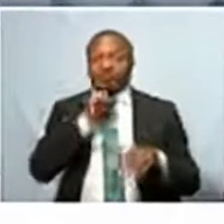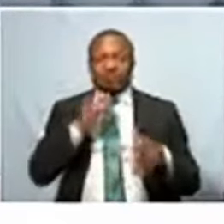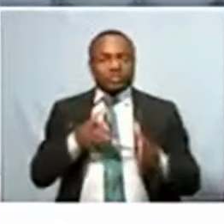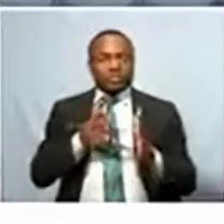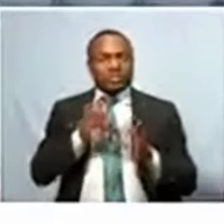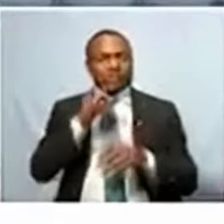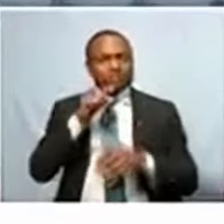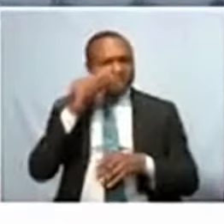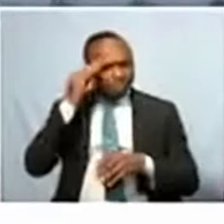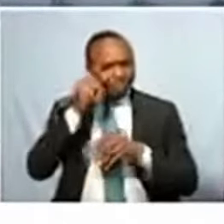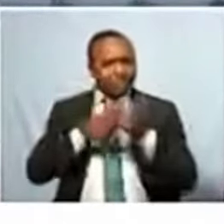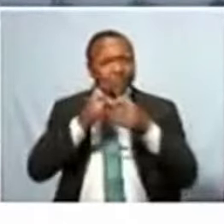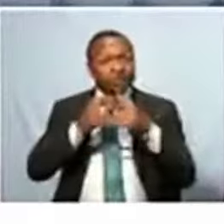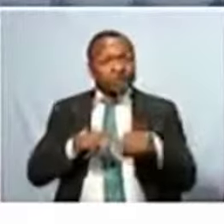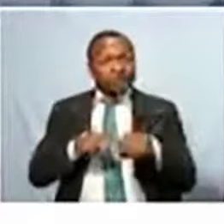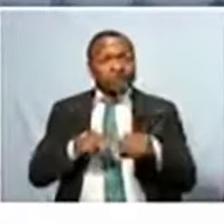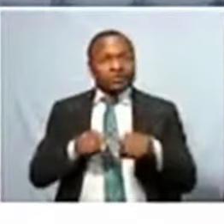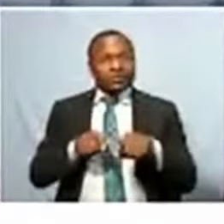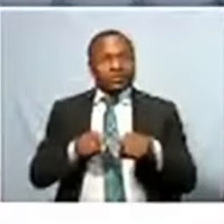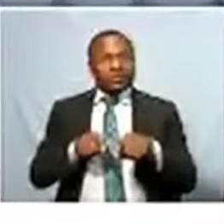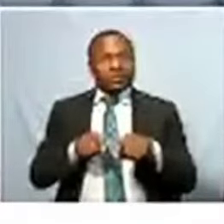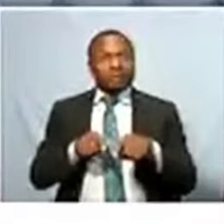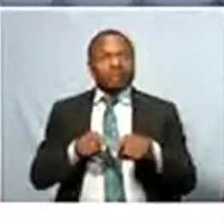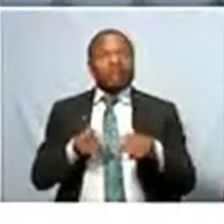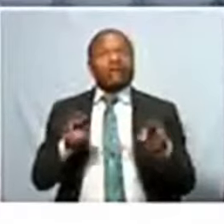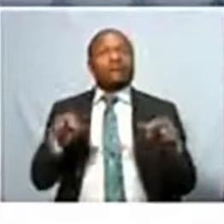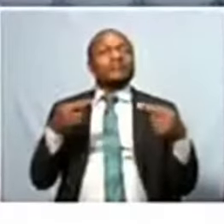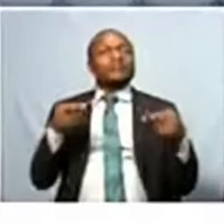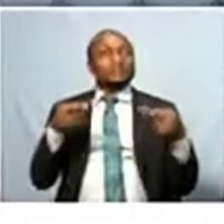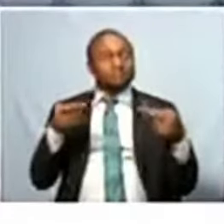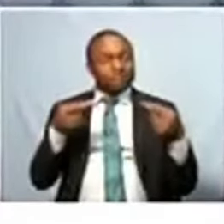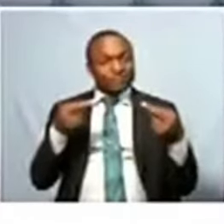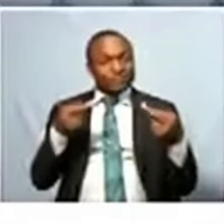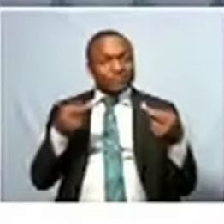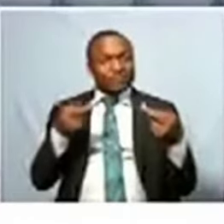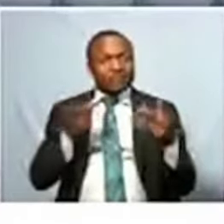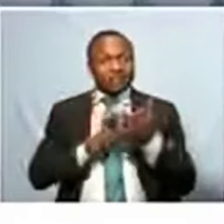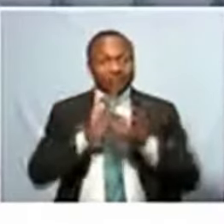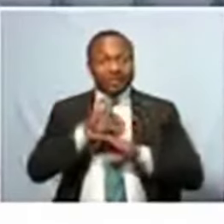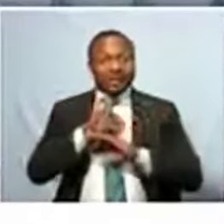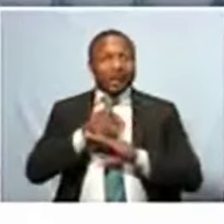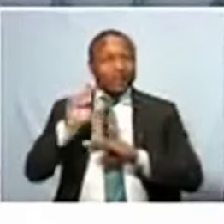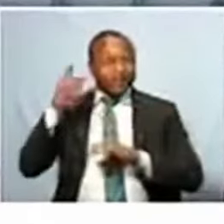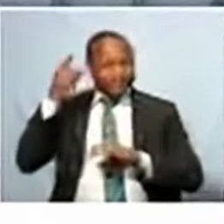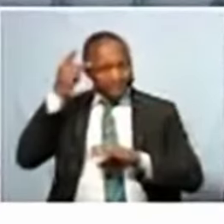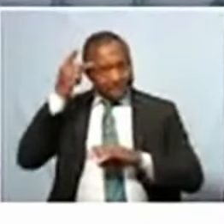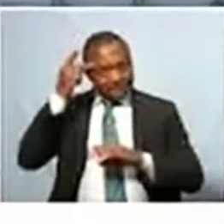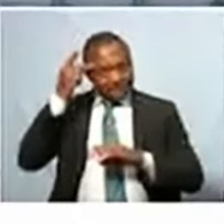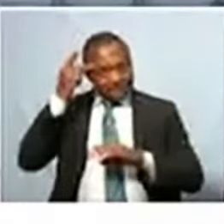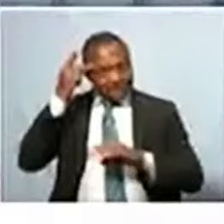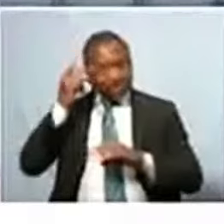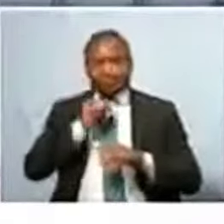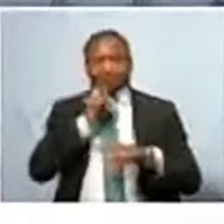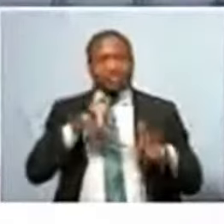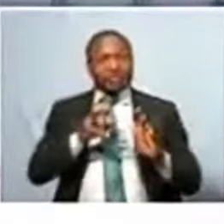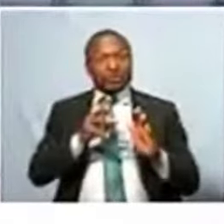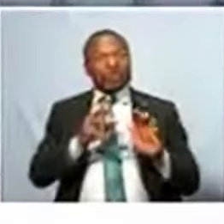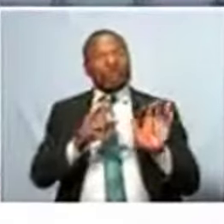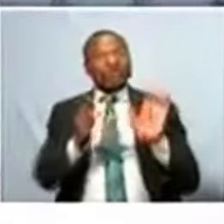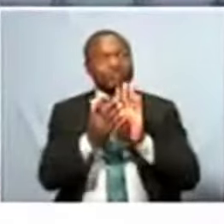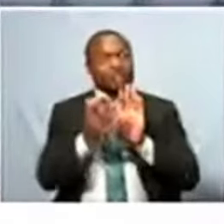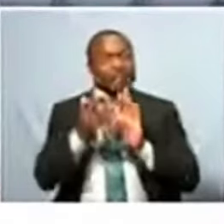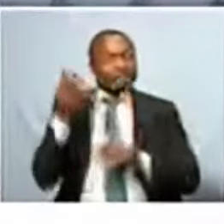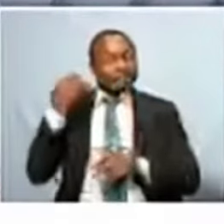have happened, Madam Speaker? It was going to be revenge. Where after the political intolerance that we faced during the former